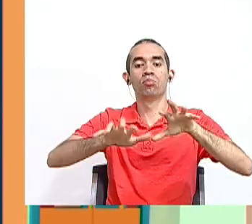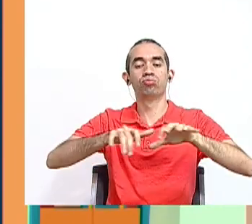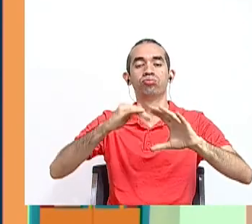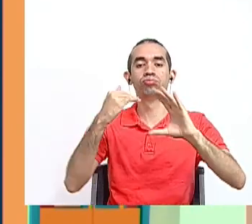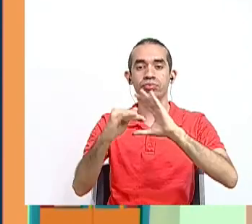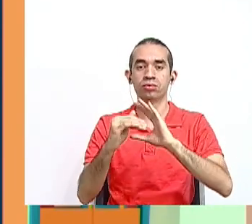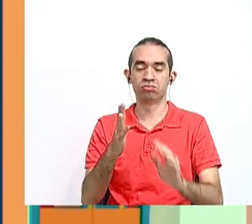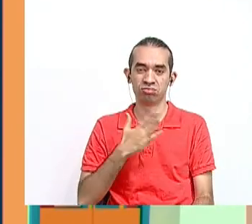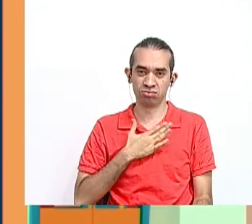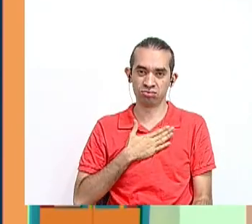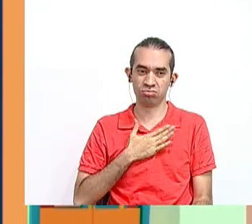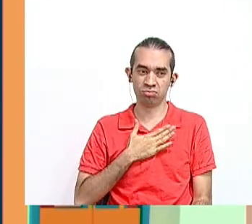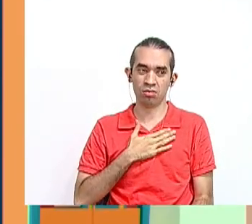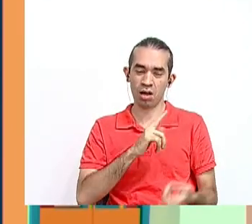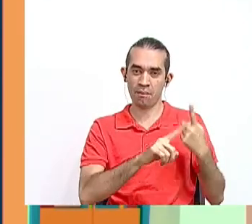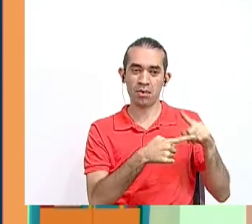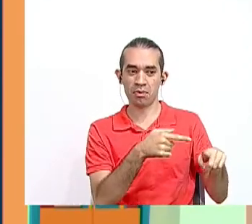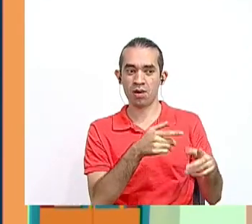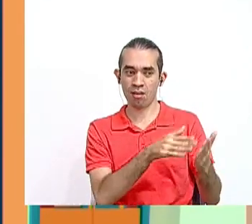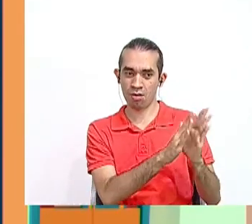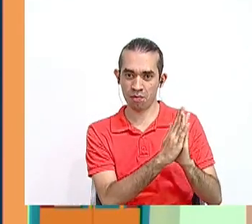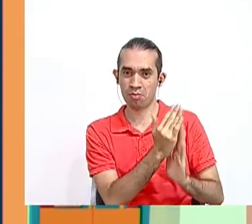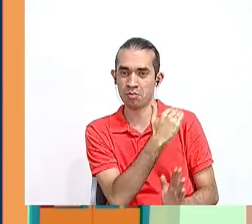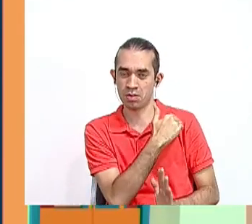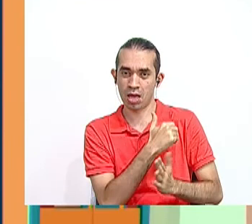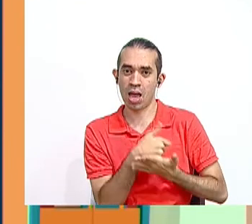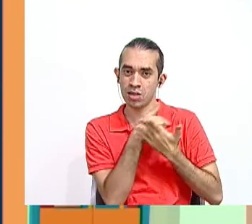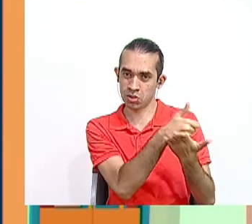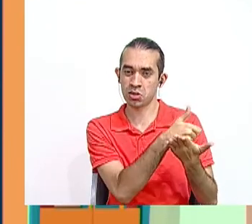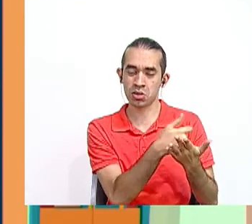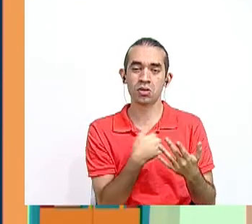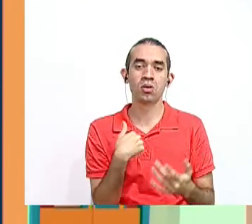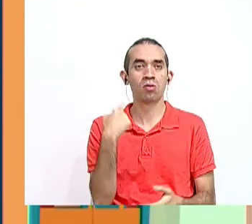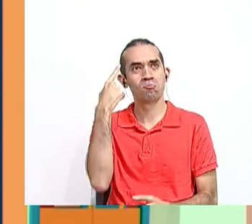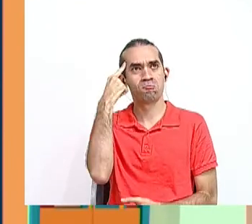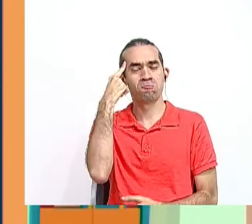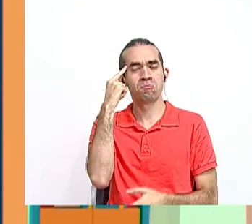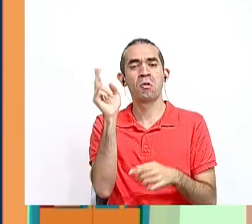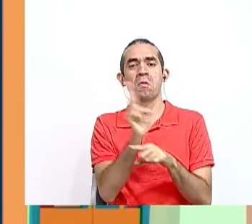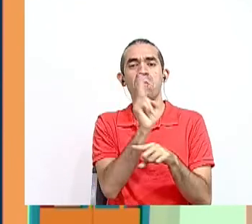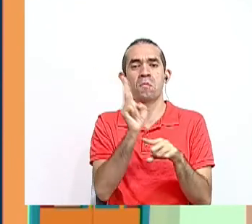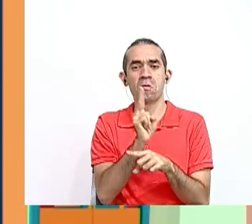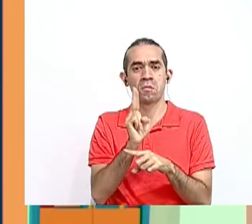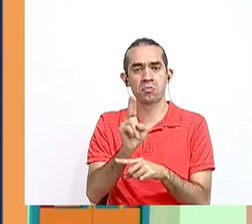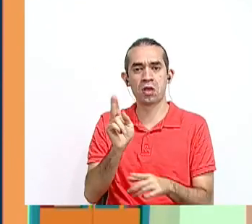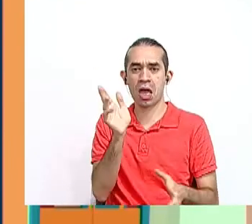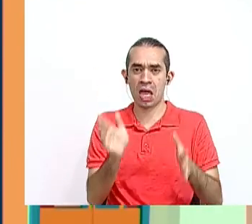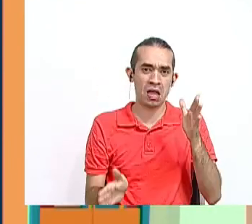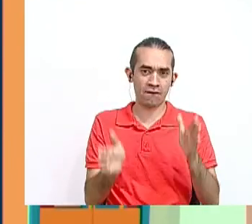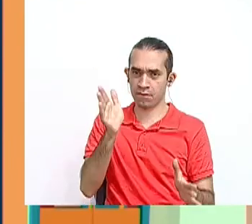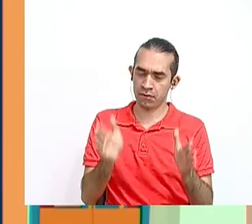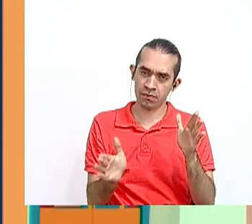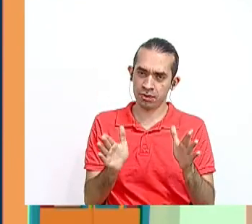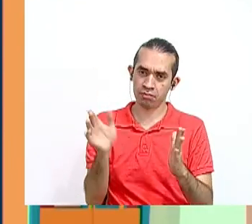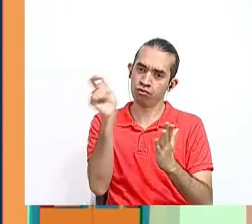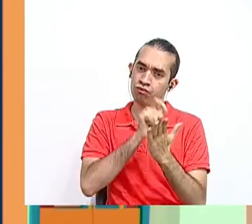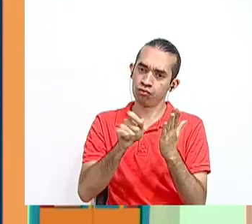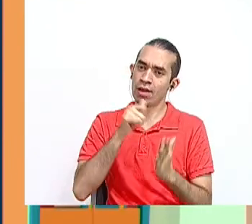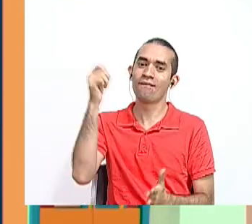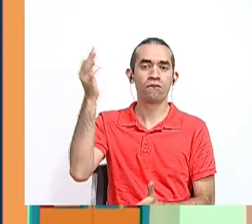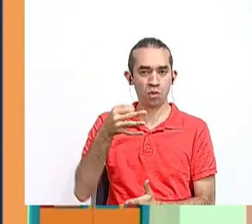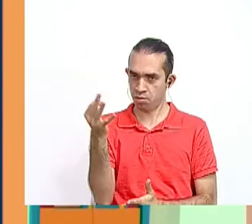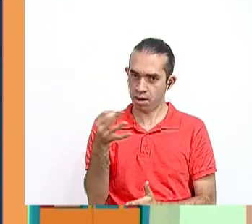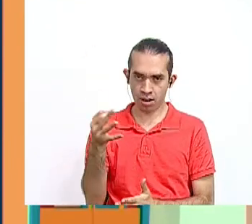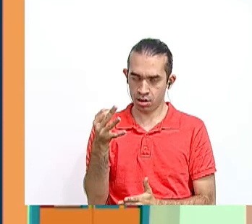know, my friend was asking for help, and I want you to think about the uses of an avatar and write an informal email to one